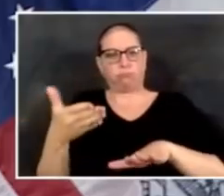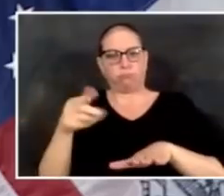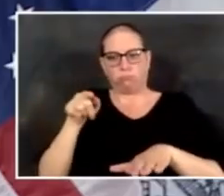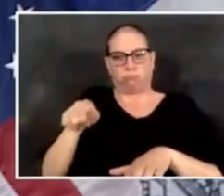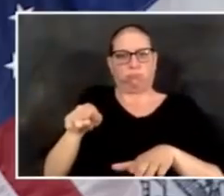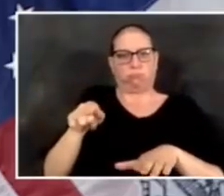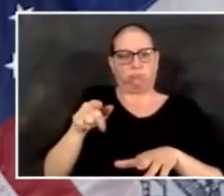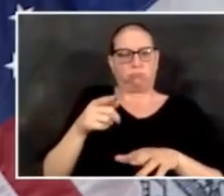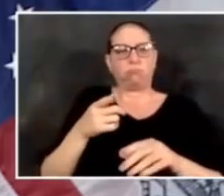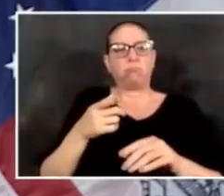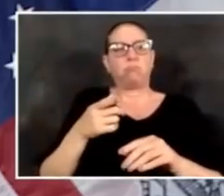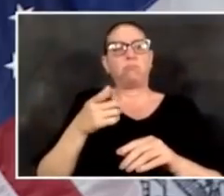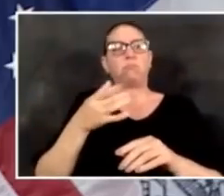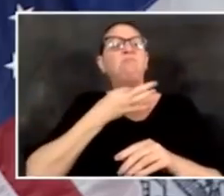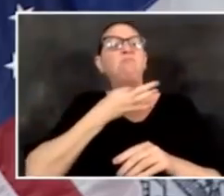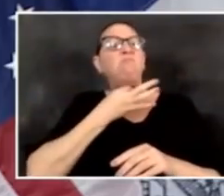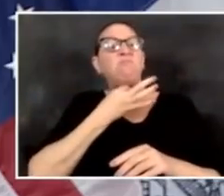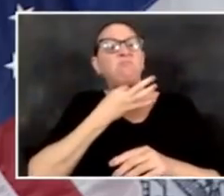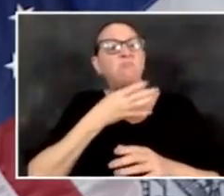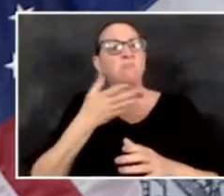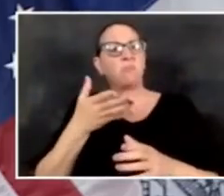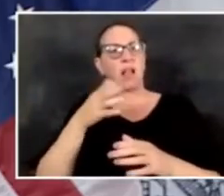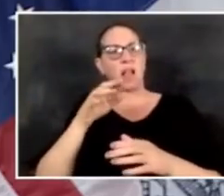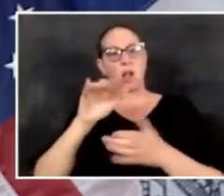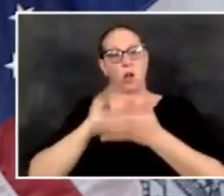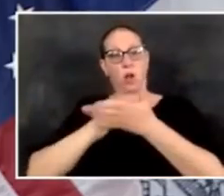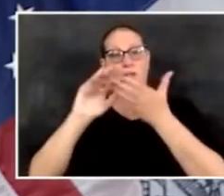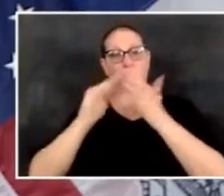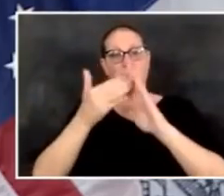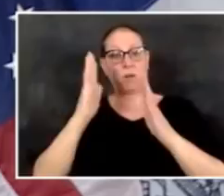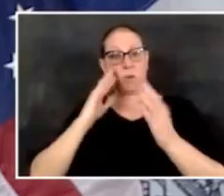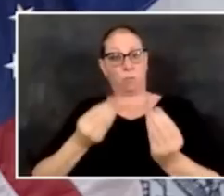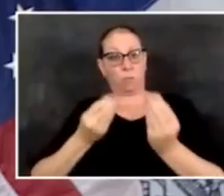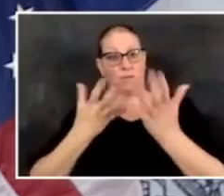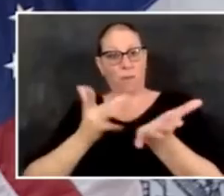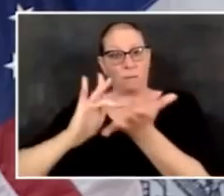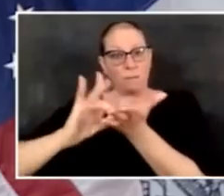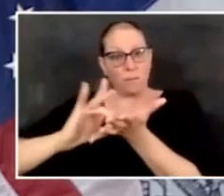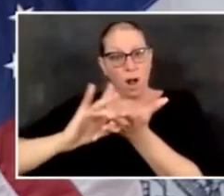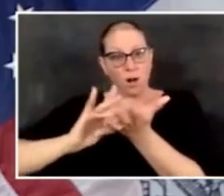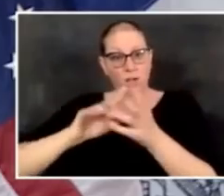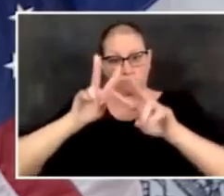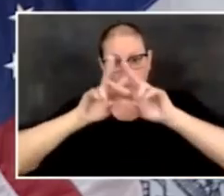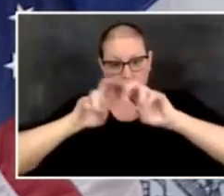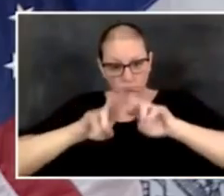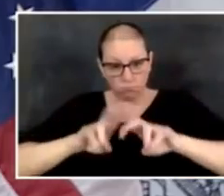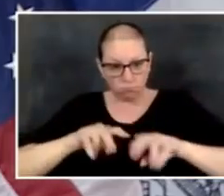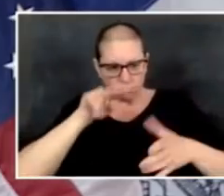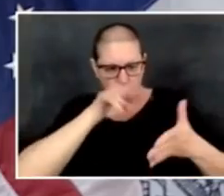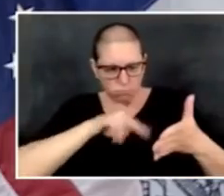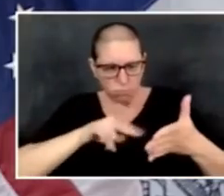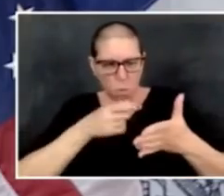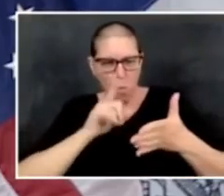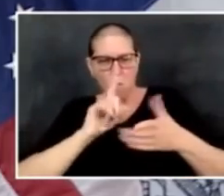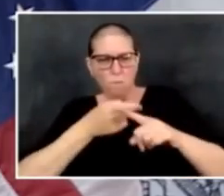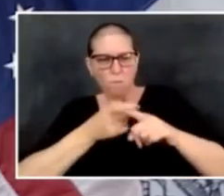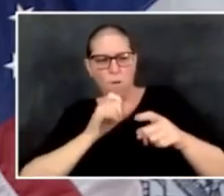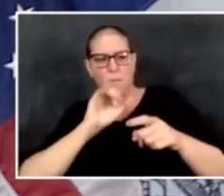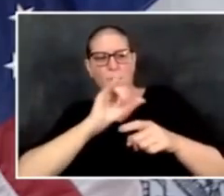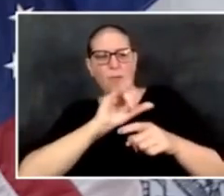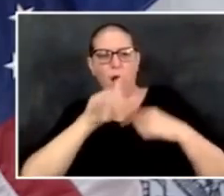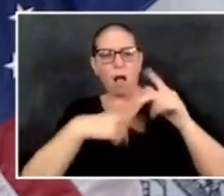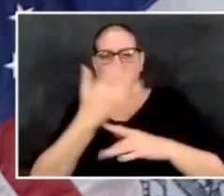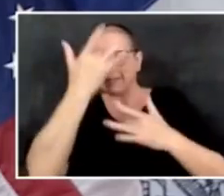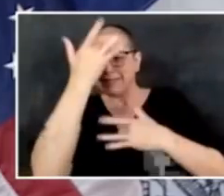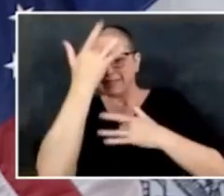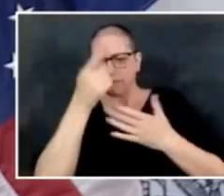medical examinations of homeless people found on the subways? Another thing, can you say how many